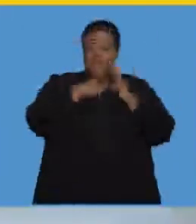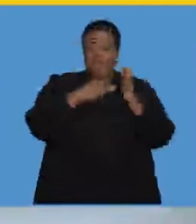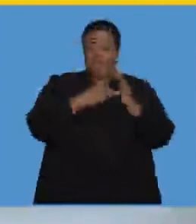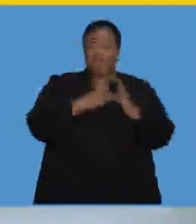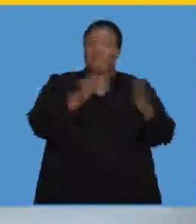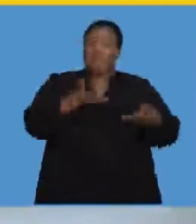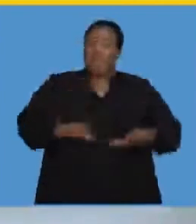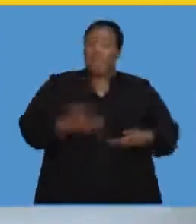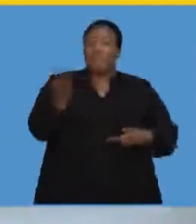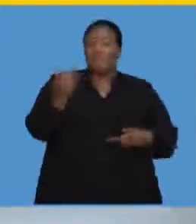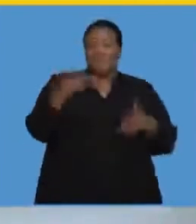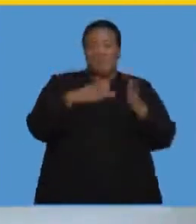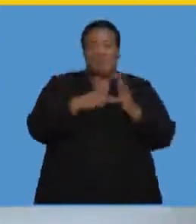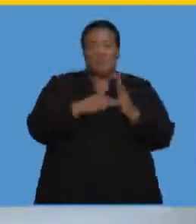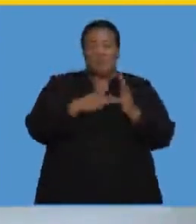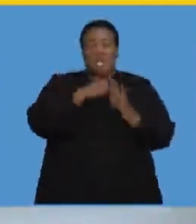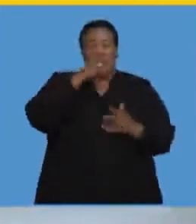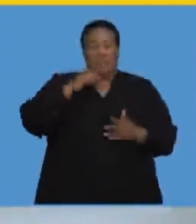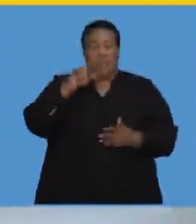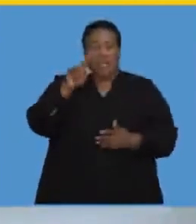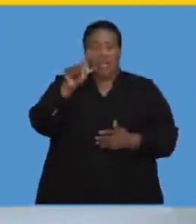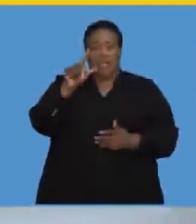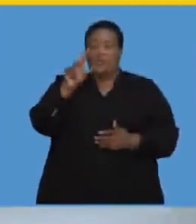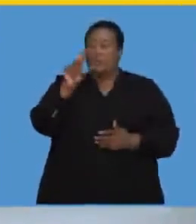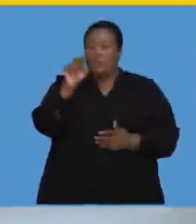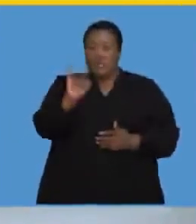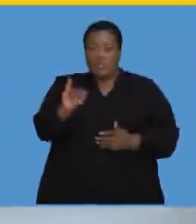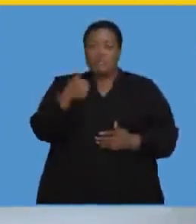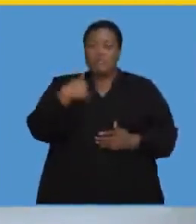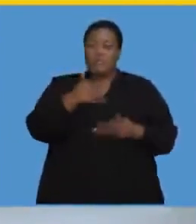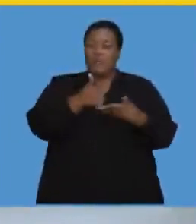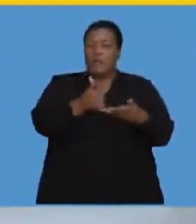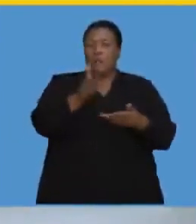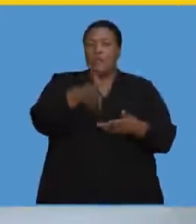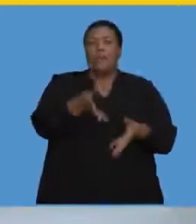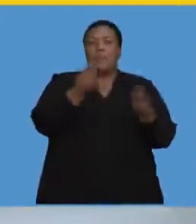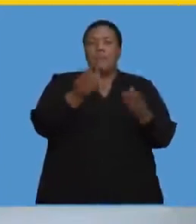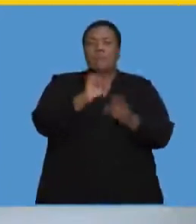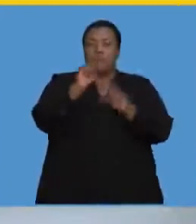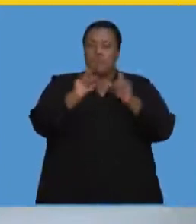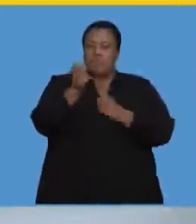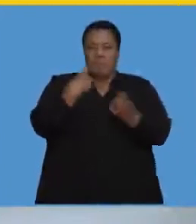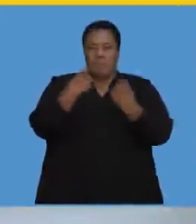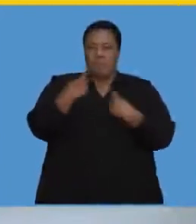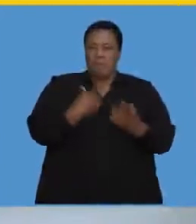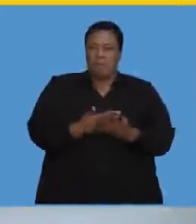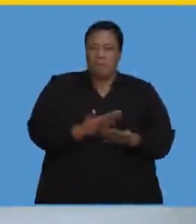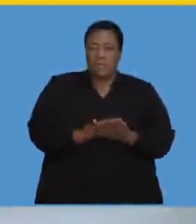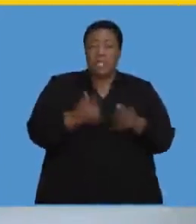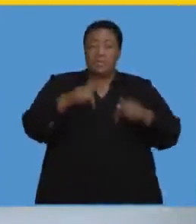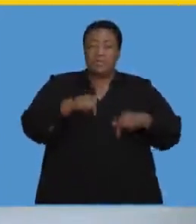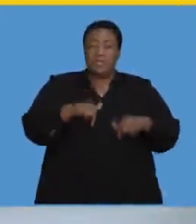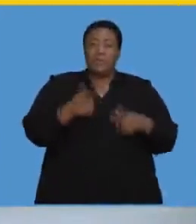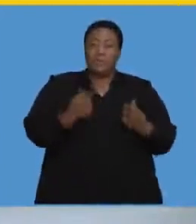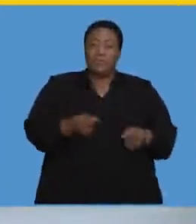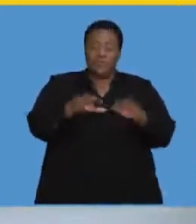Matrix and welcome to Matrix. My name is Luni and I'll be assisting you to get all of your questions through to us. Today we're